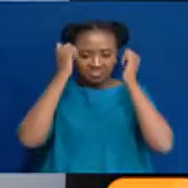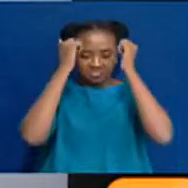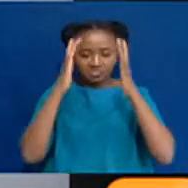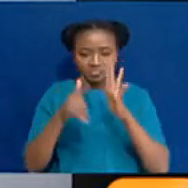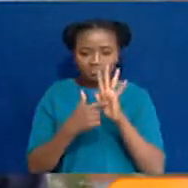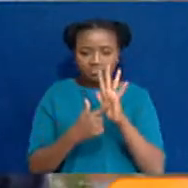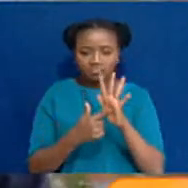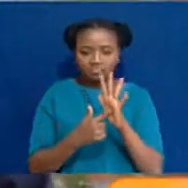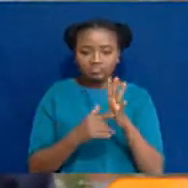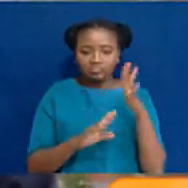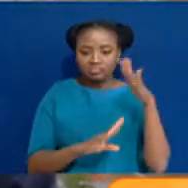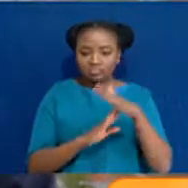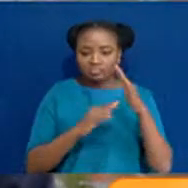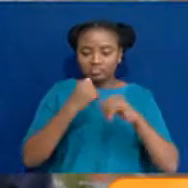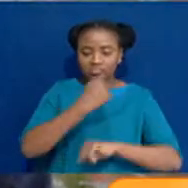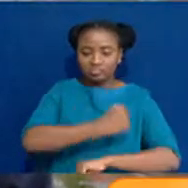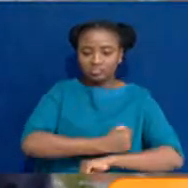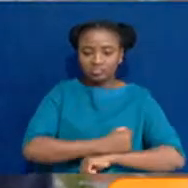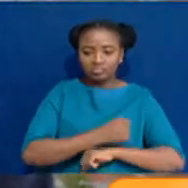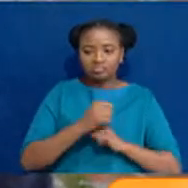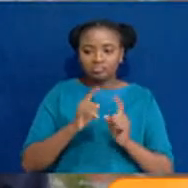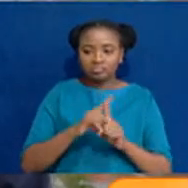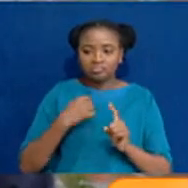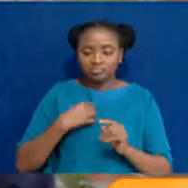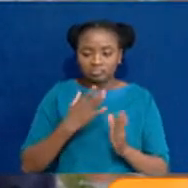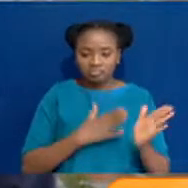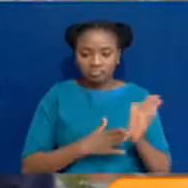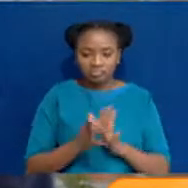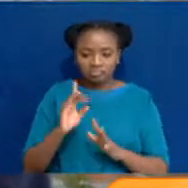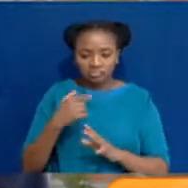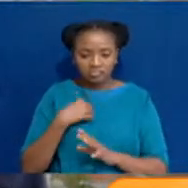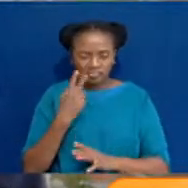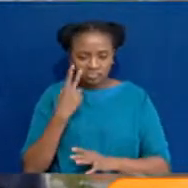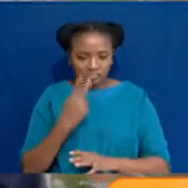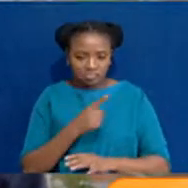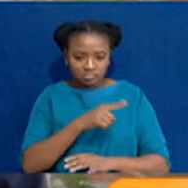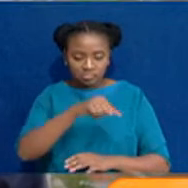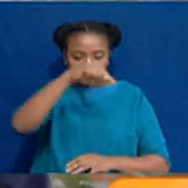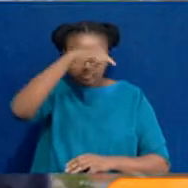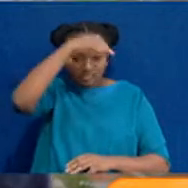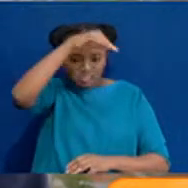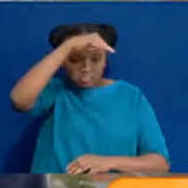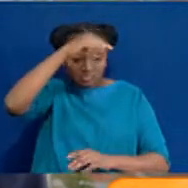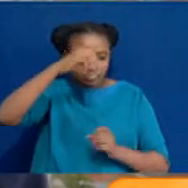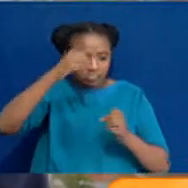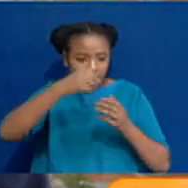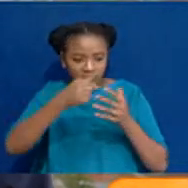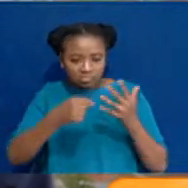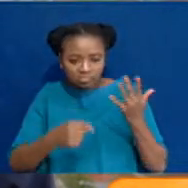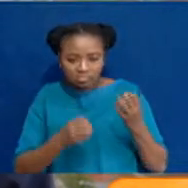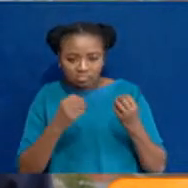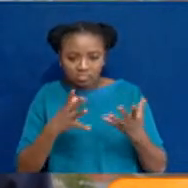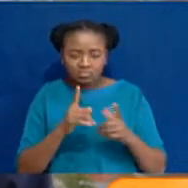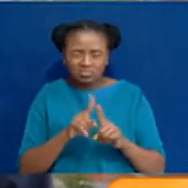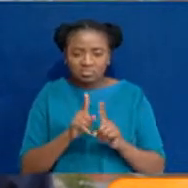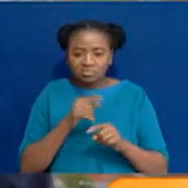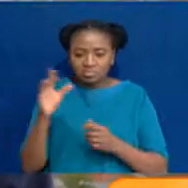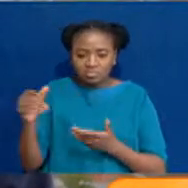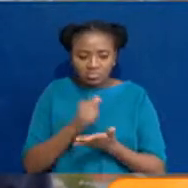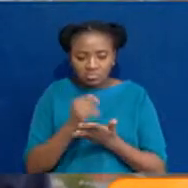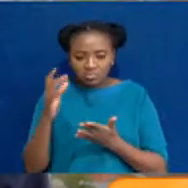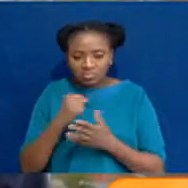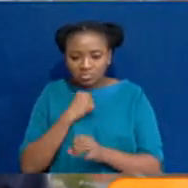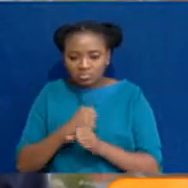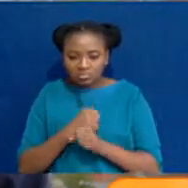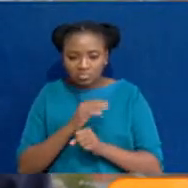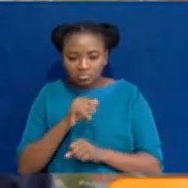top coding schools. But in terms of schools, we'll definitely have to vet your numbers in terms of graduate outcomes and employment outcomes, because now